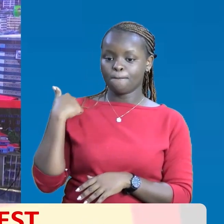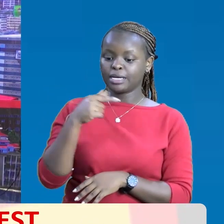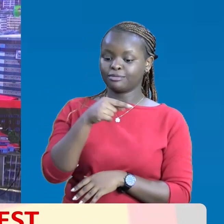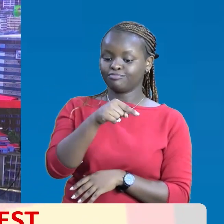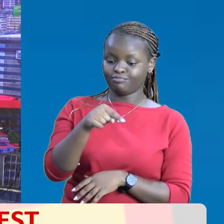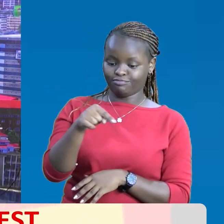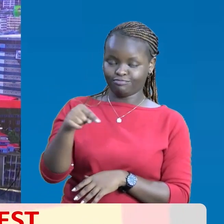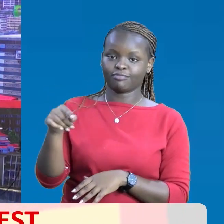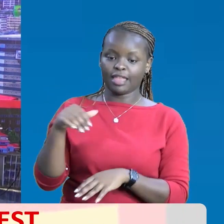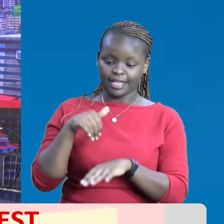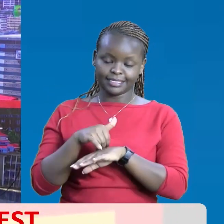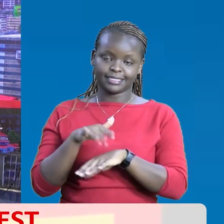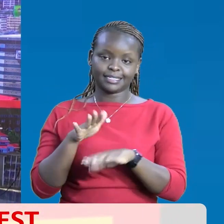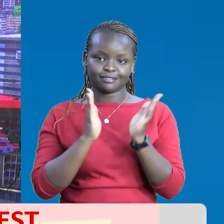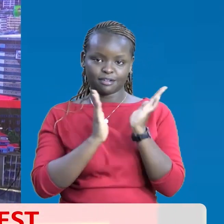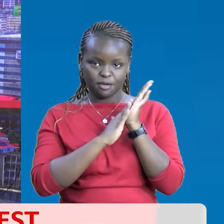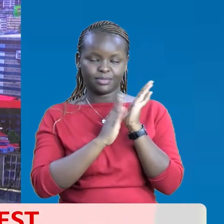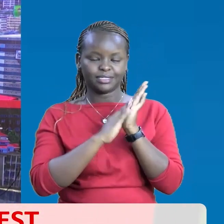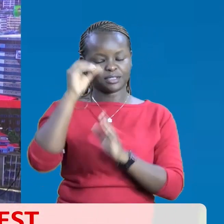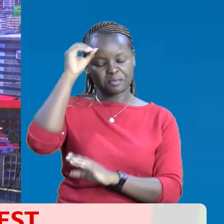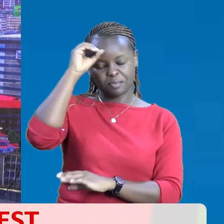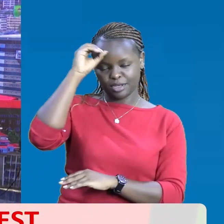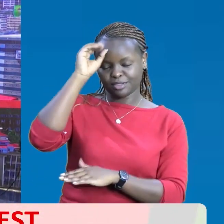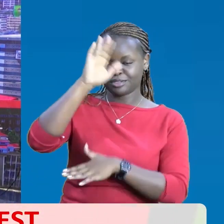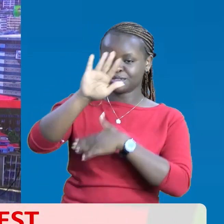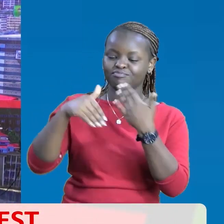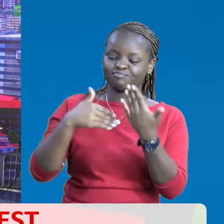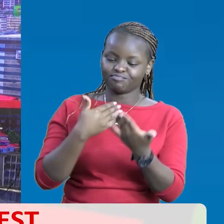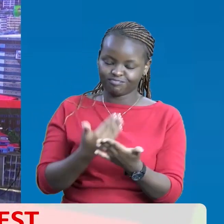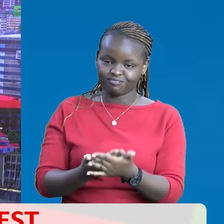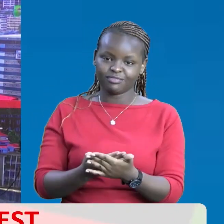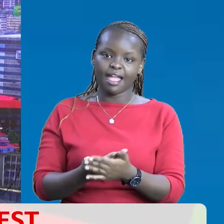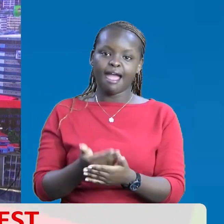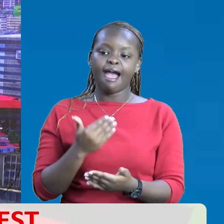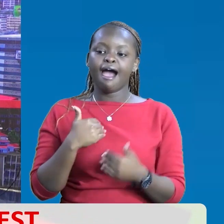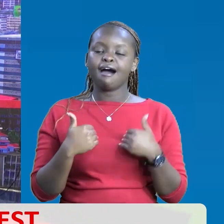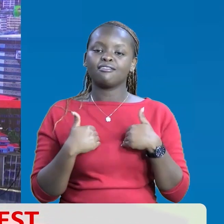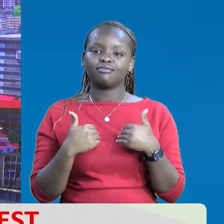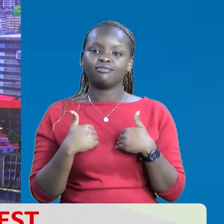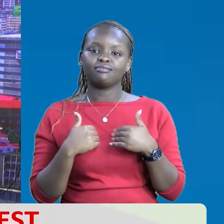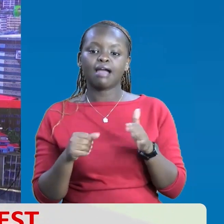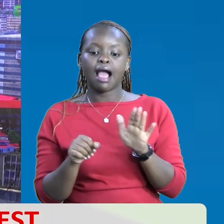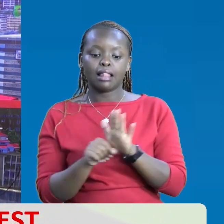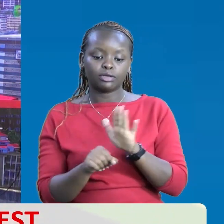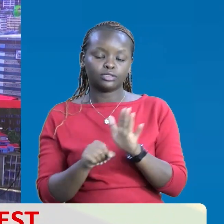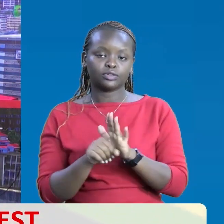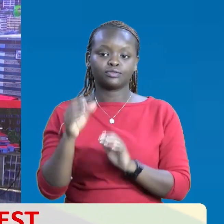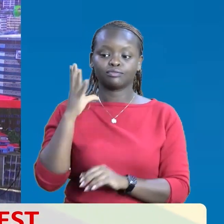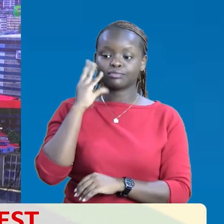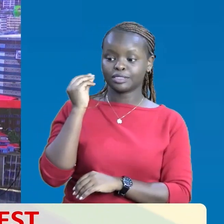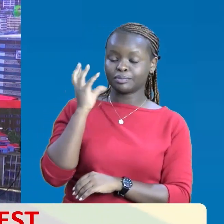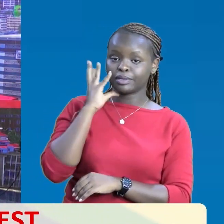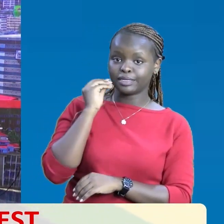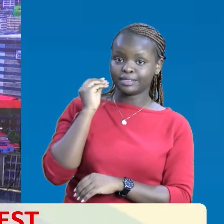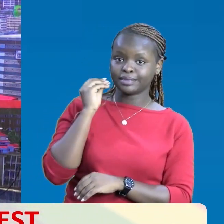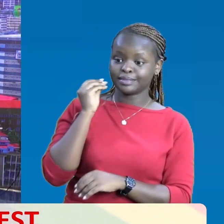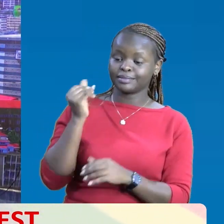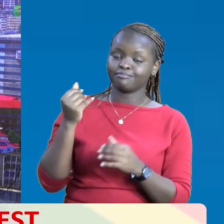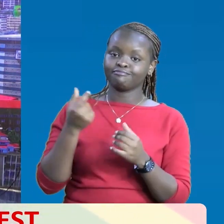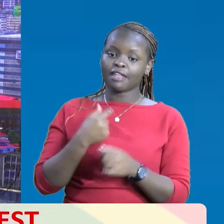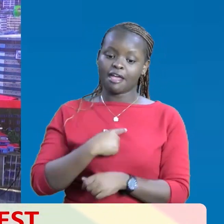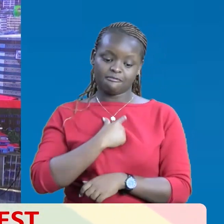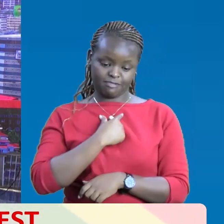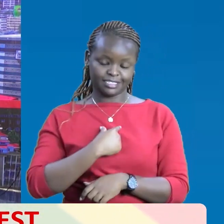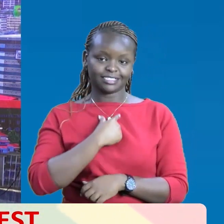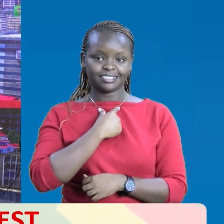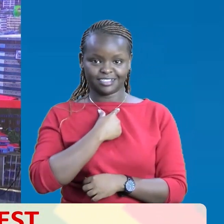pale ndani, send in your thoughts and opinions as far as that is concerned because tukuna some experienced individual coming in like